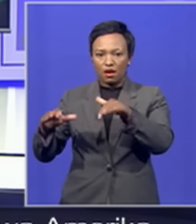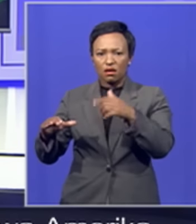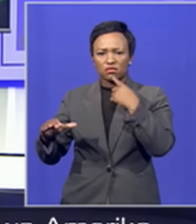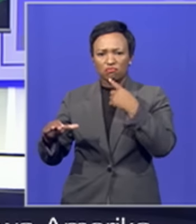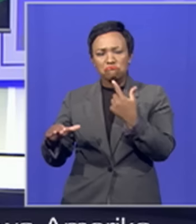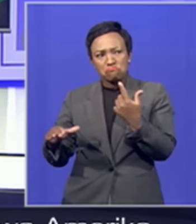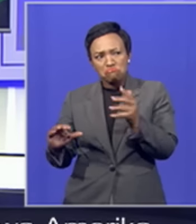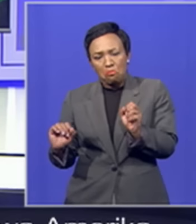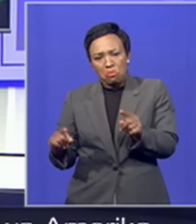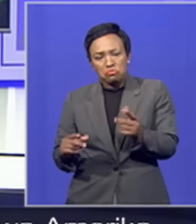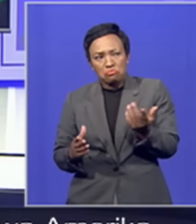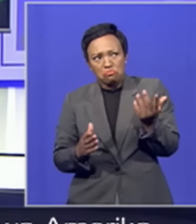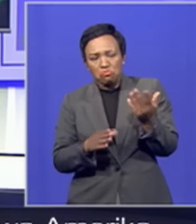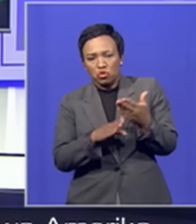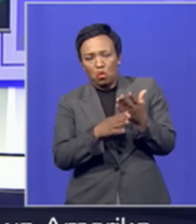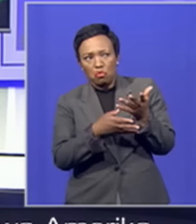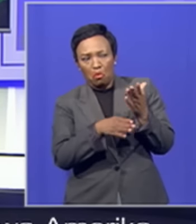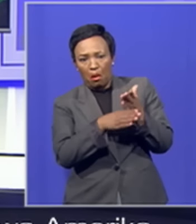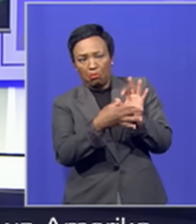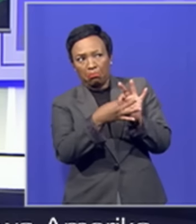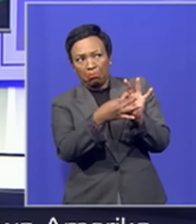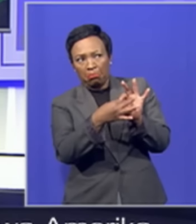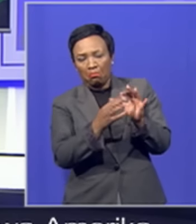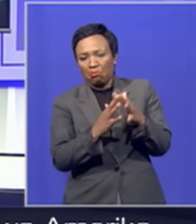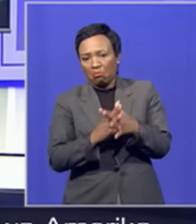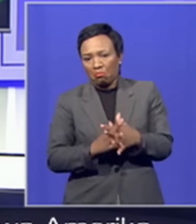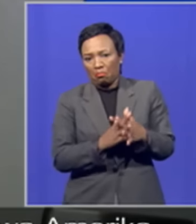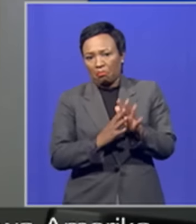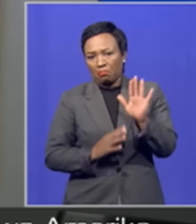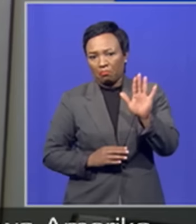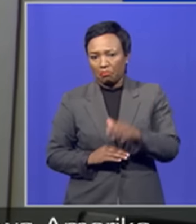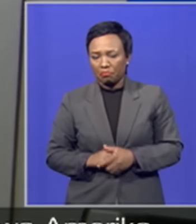le tšhono ya go rerisana le America.